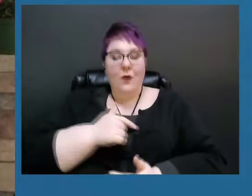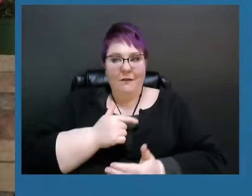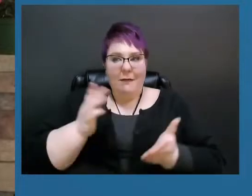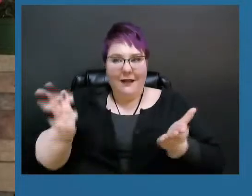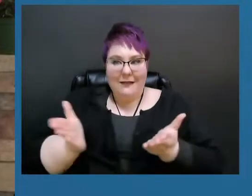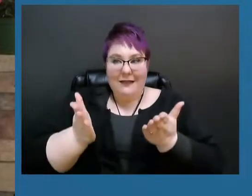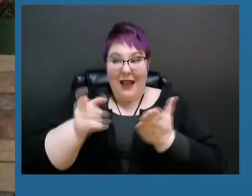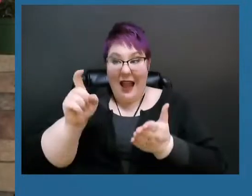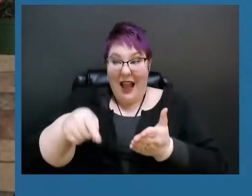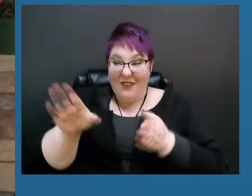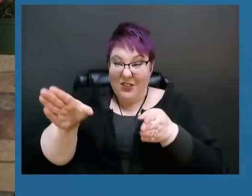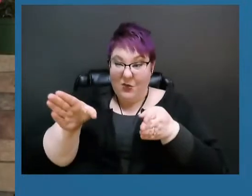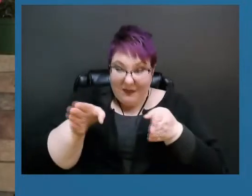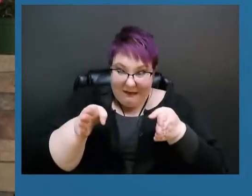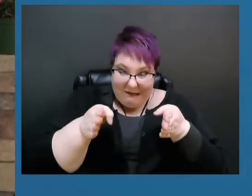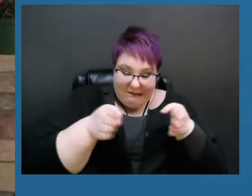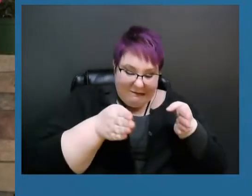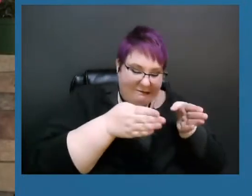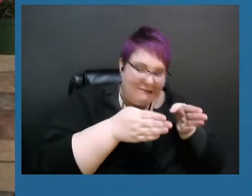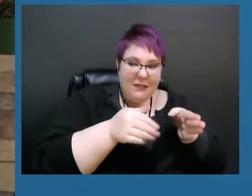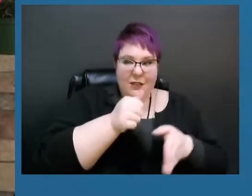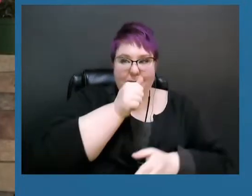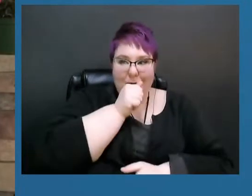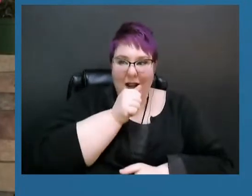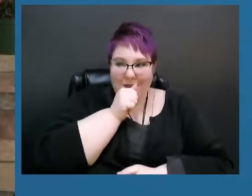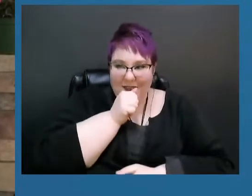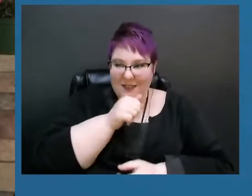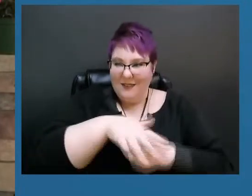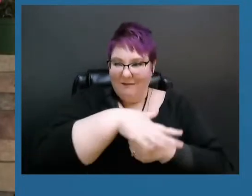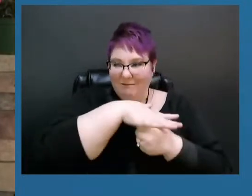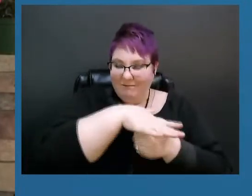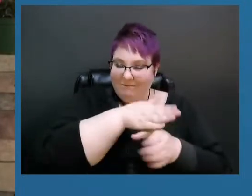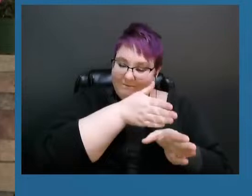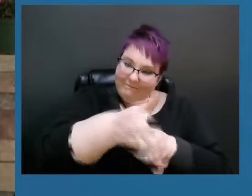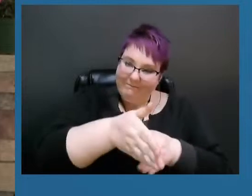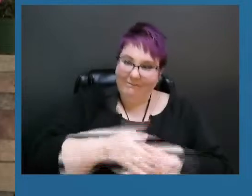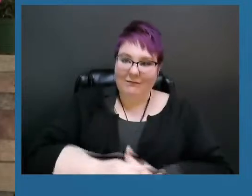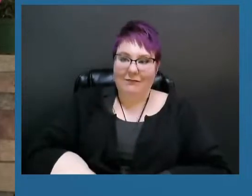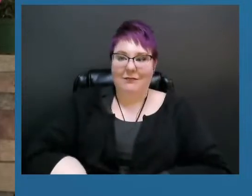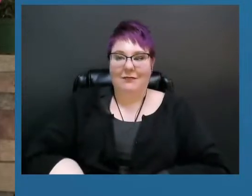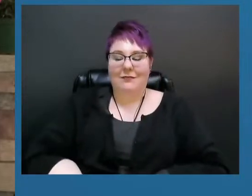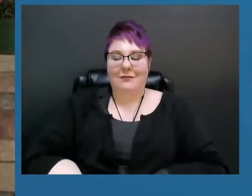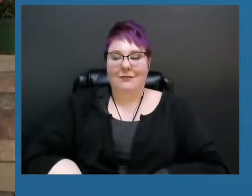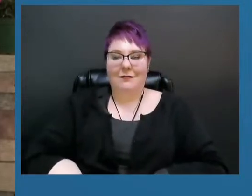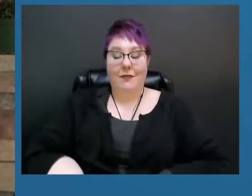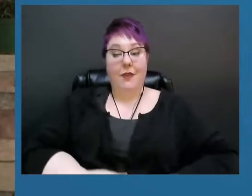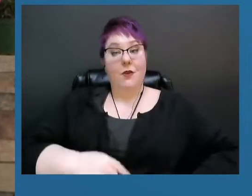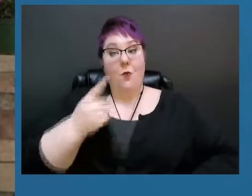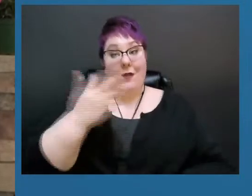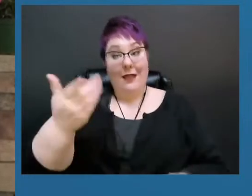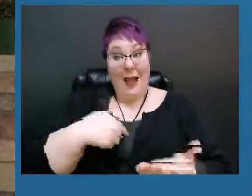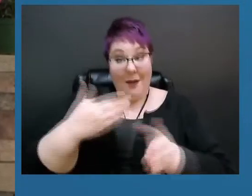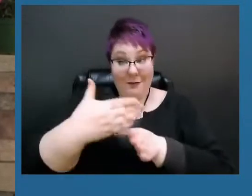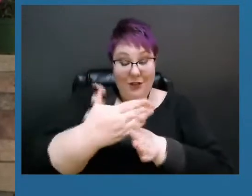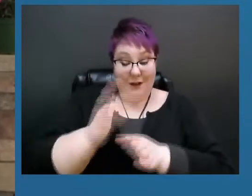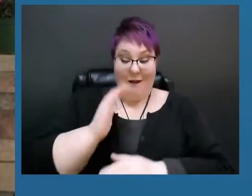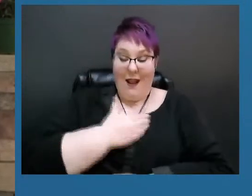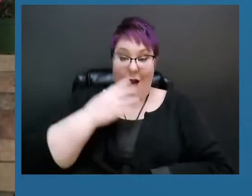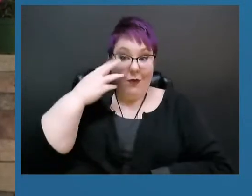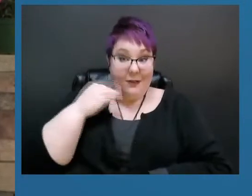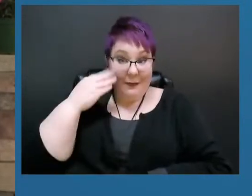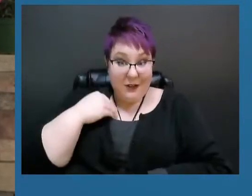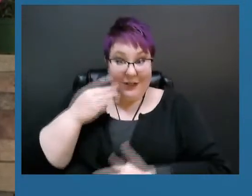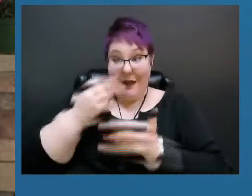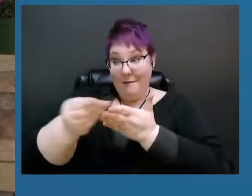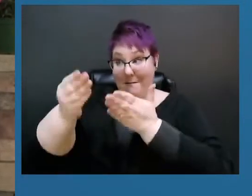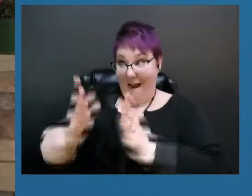market to find these opportunities in recent years. And so one of the things that I am sharing today is our experience as a purchaser on